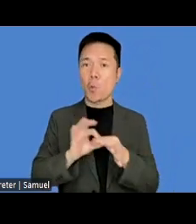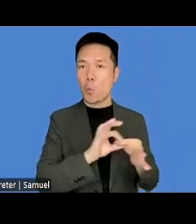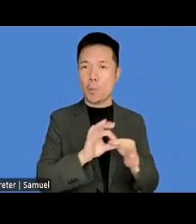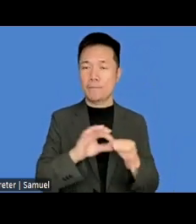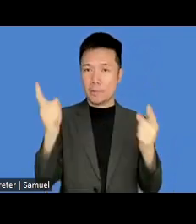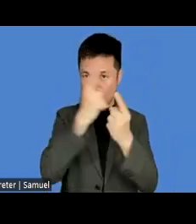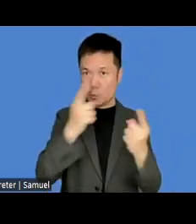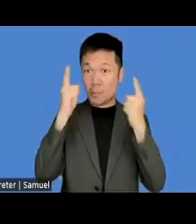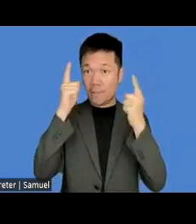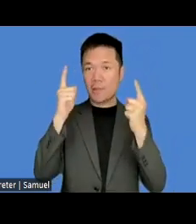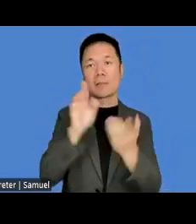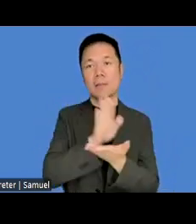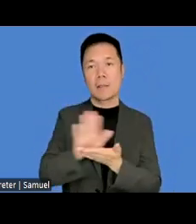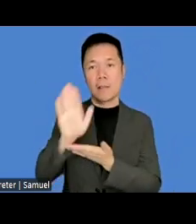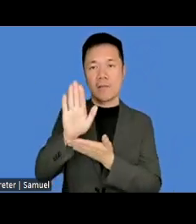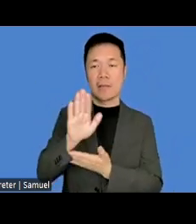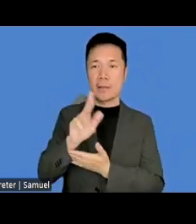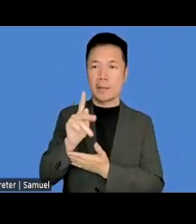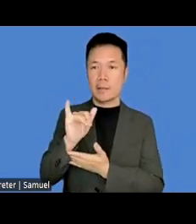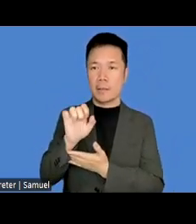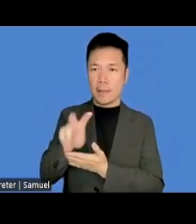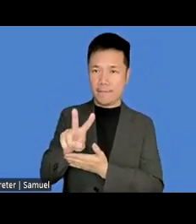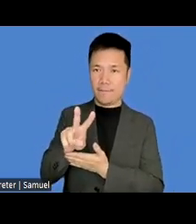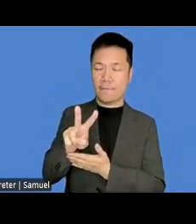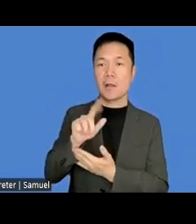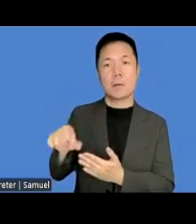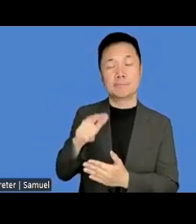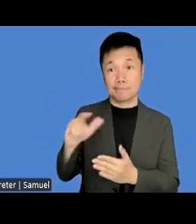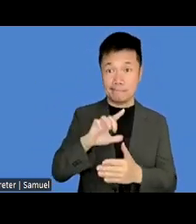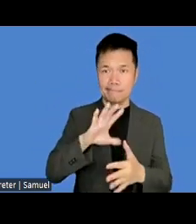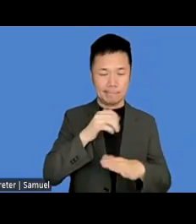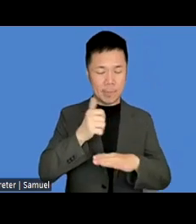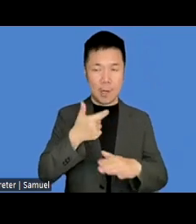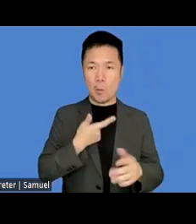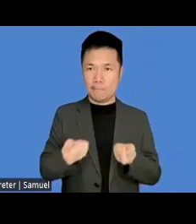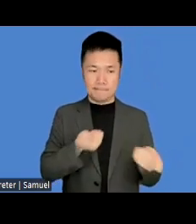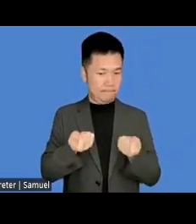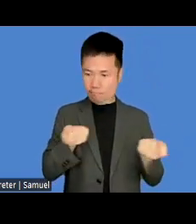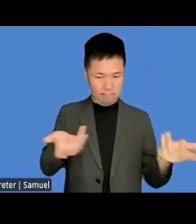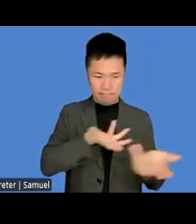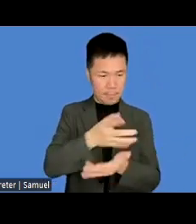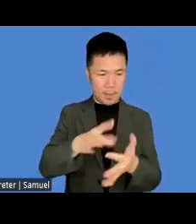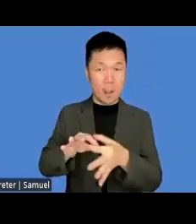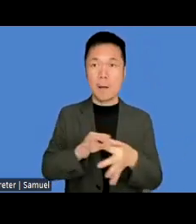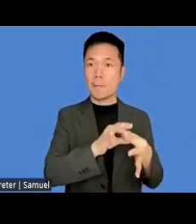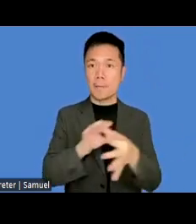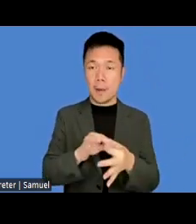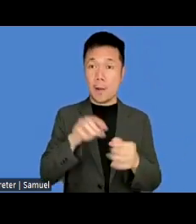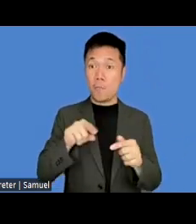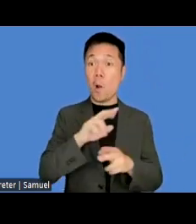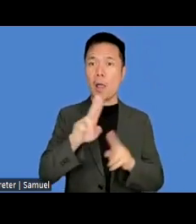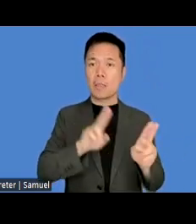Kyiv, and she is a member of the Interdepartmental Commission on the Application and Implementation of